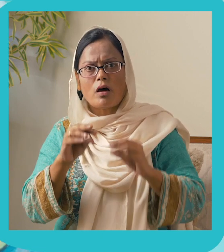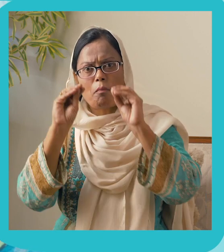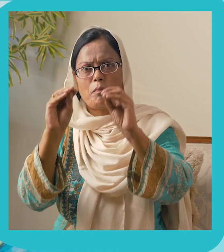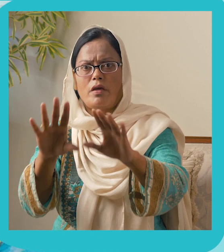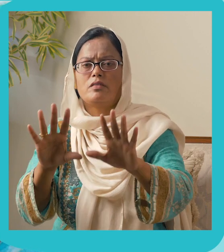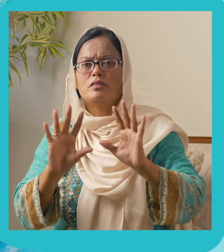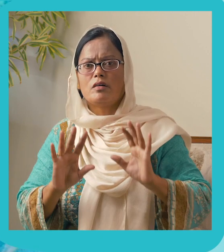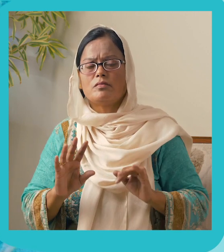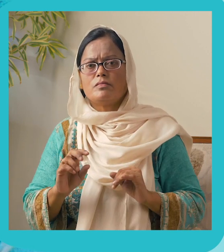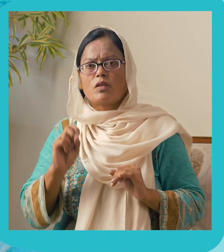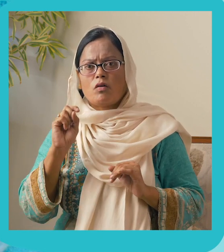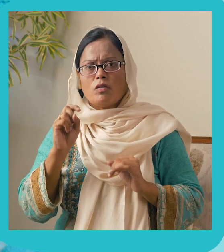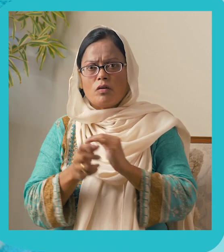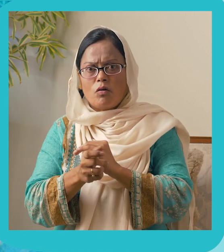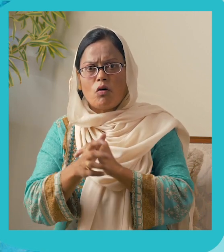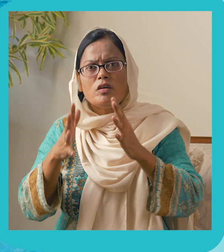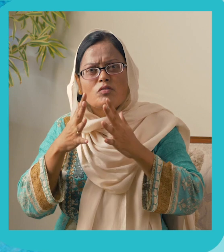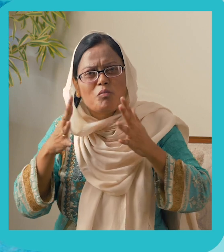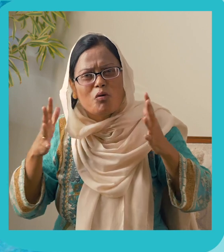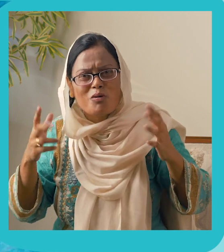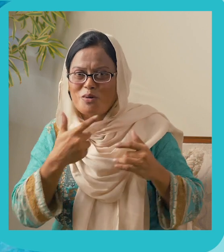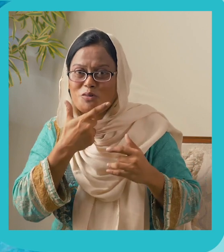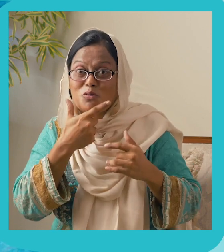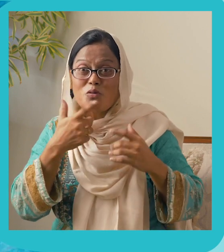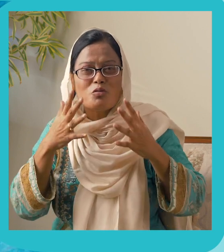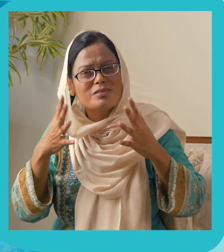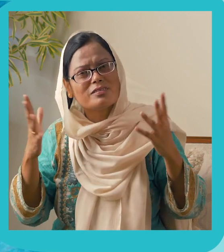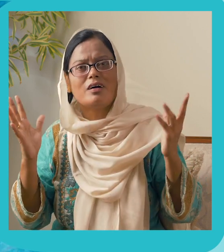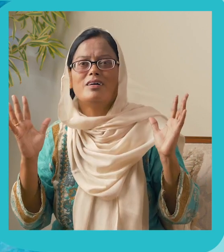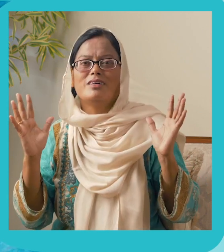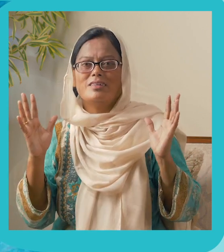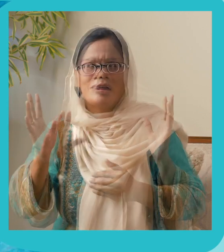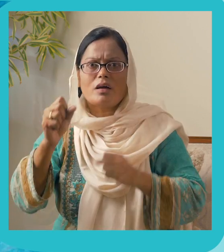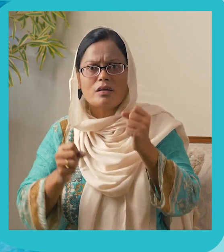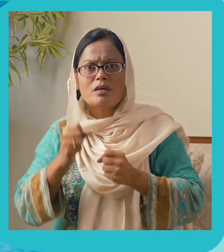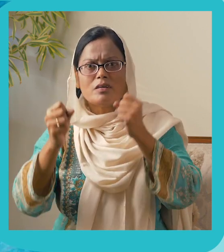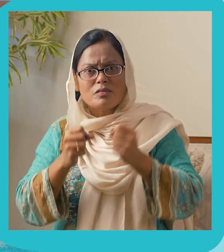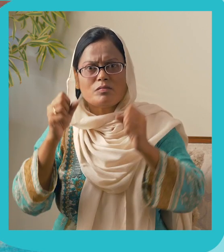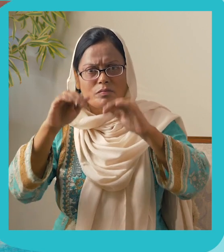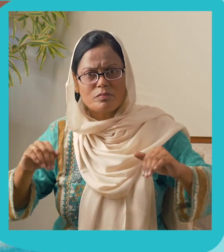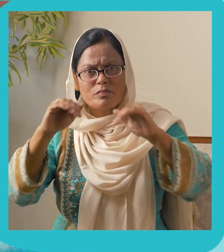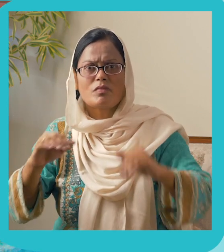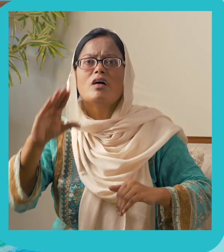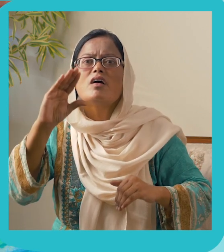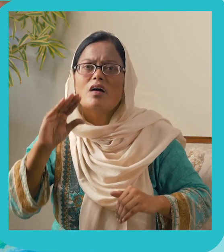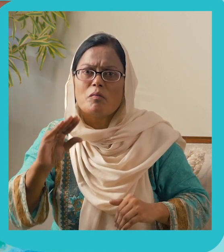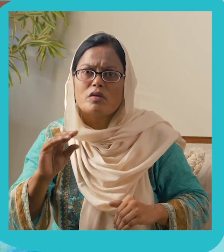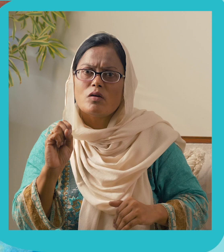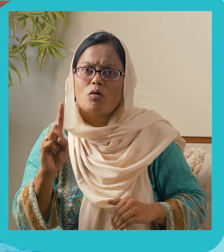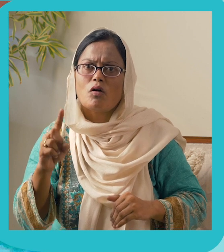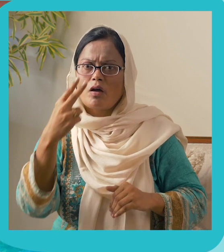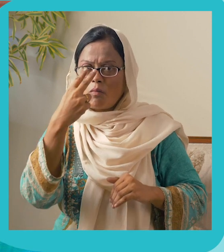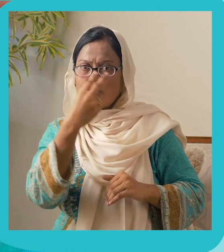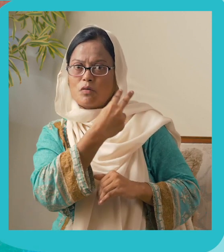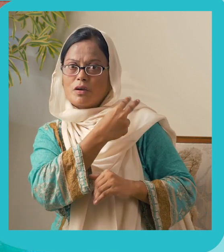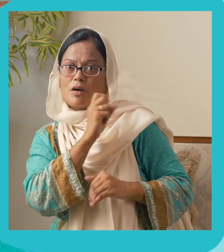and released him back into the ocean where he belonged. He turned around to look